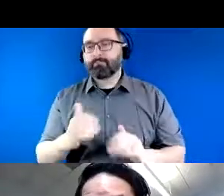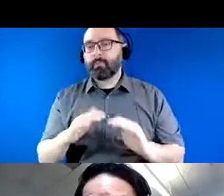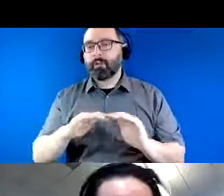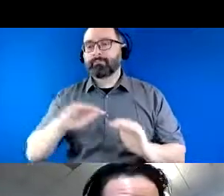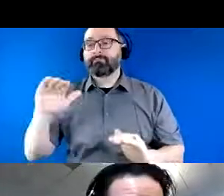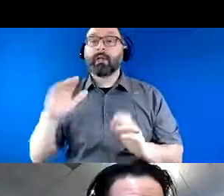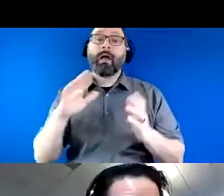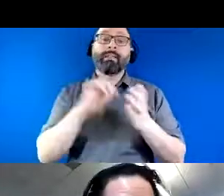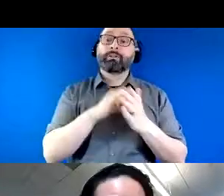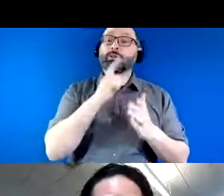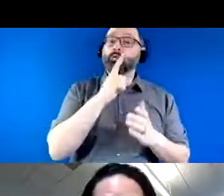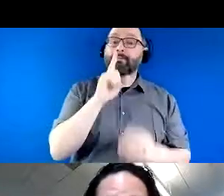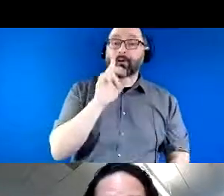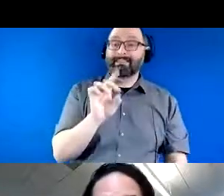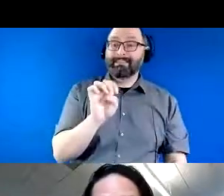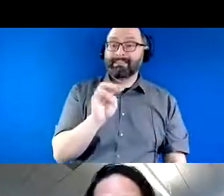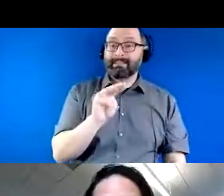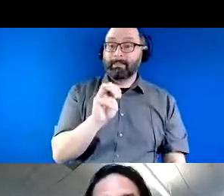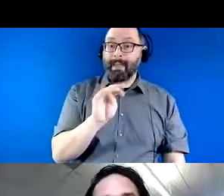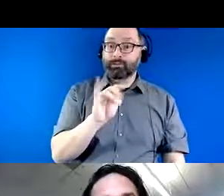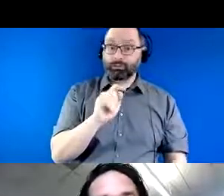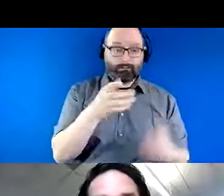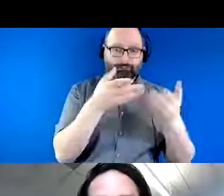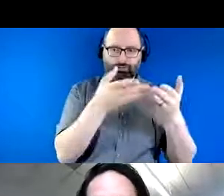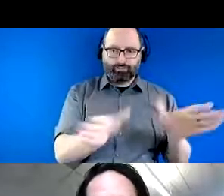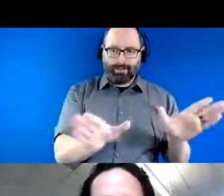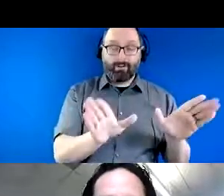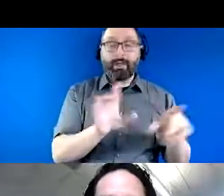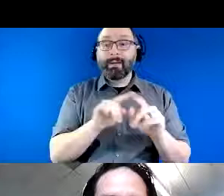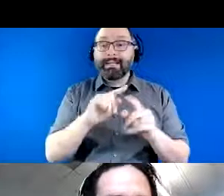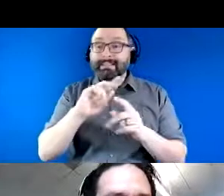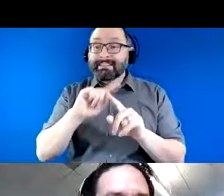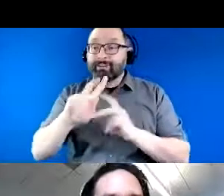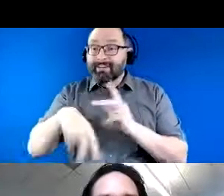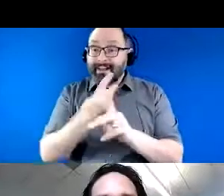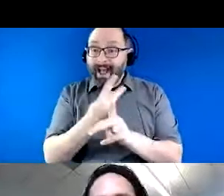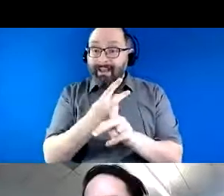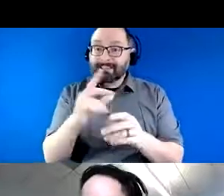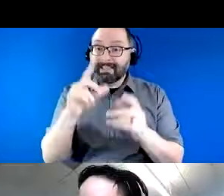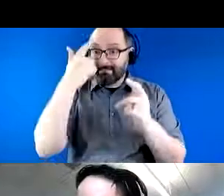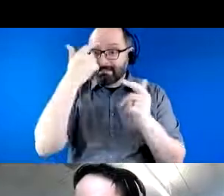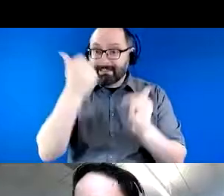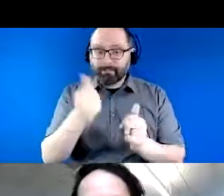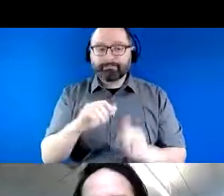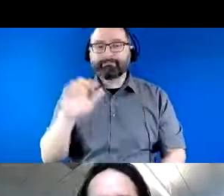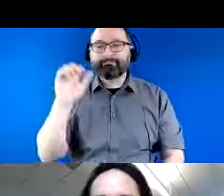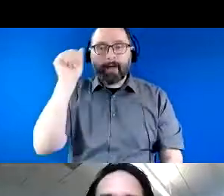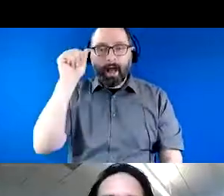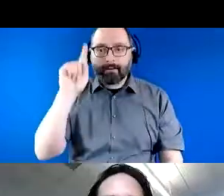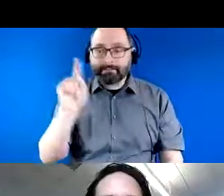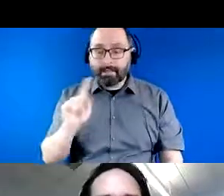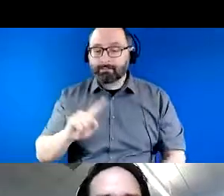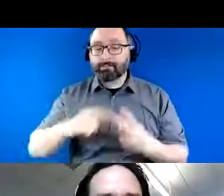in general, but when we look at specific types of dementia like Alzheimer's disease or